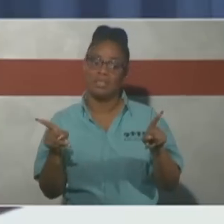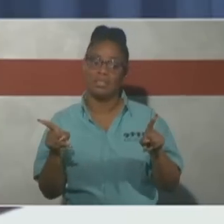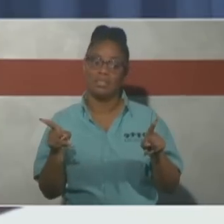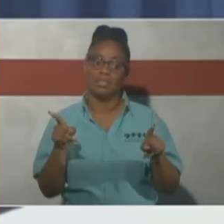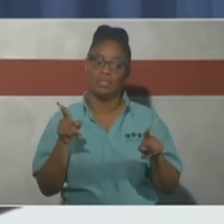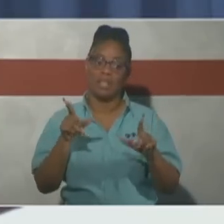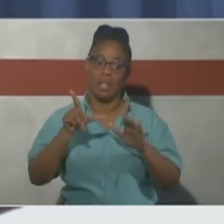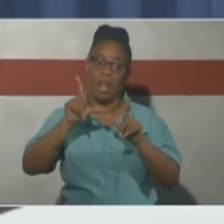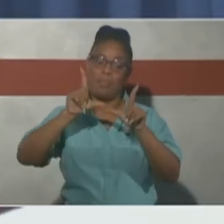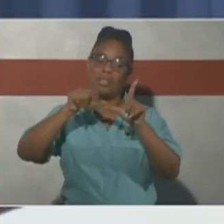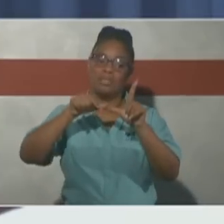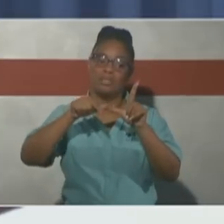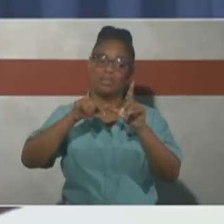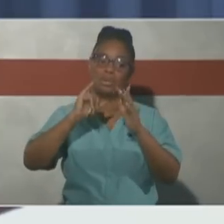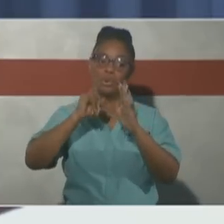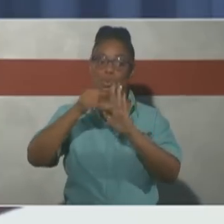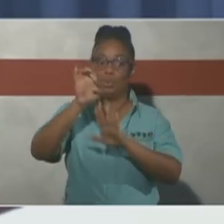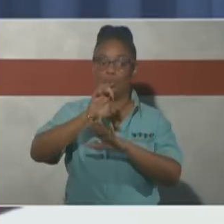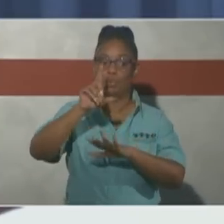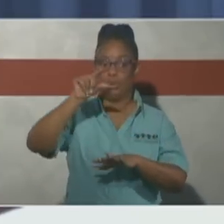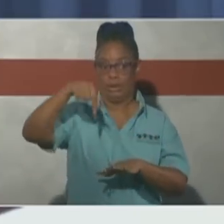in Sinopharm, we have